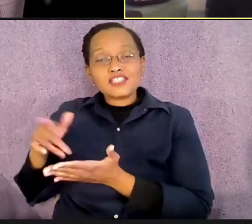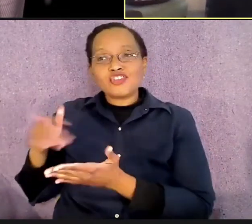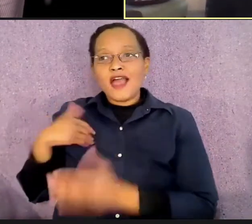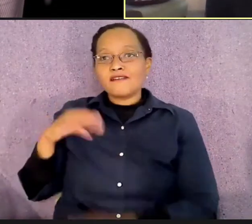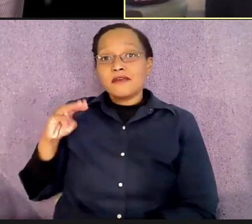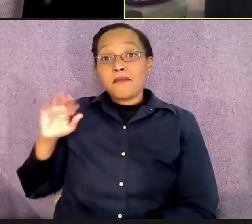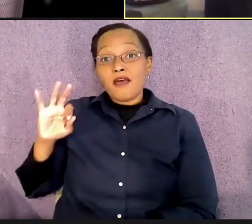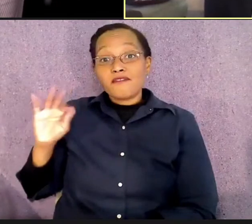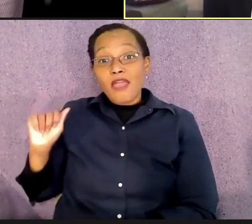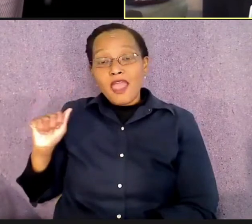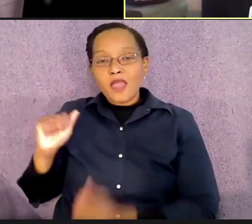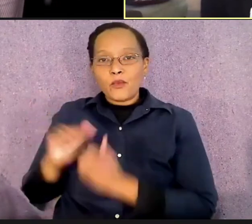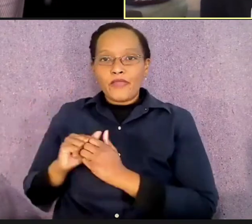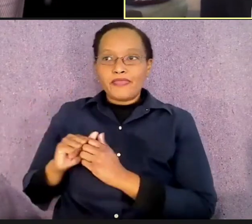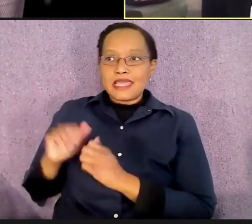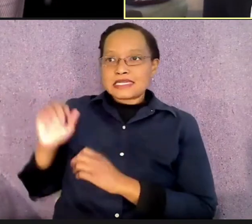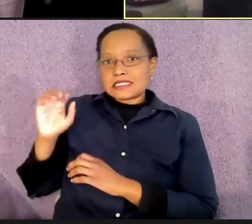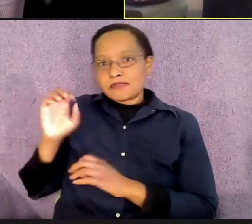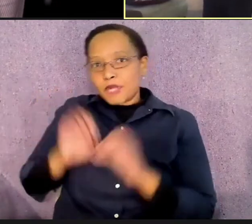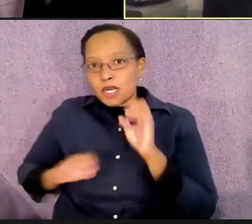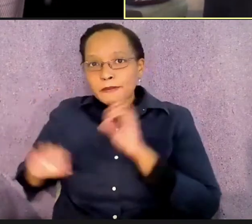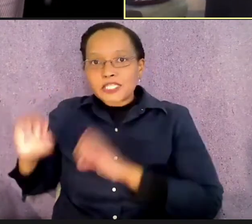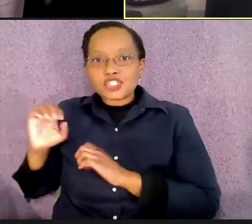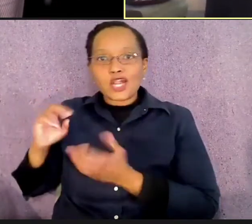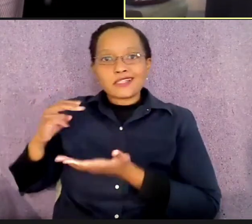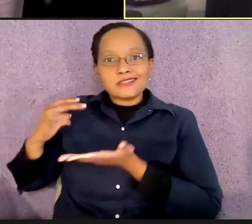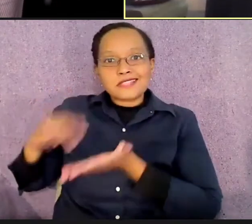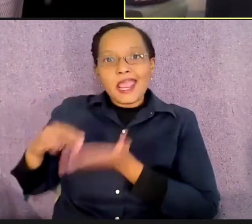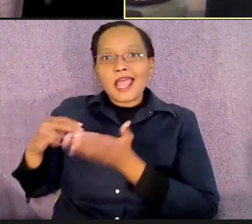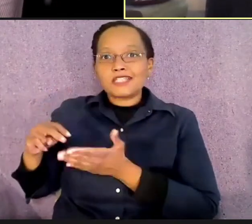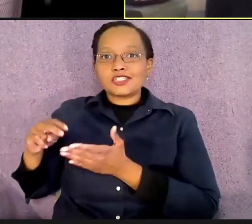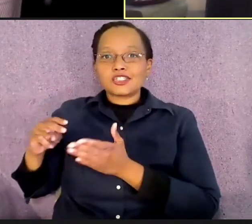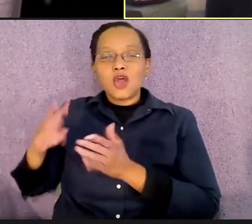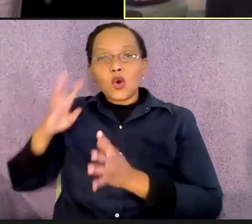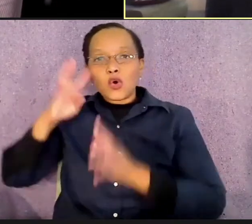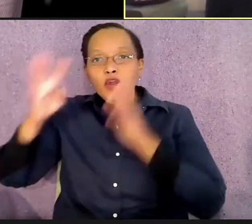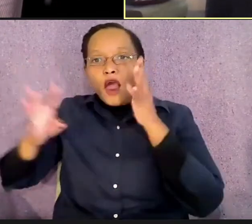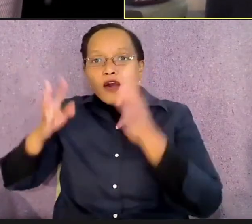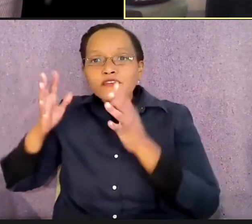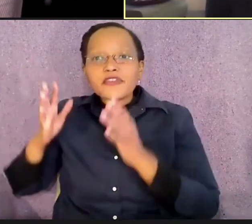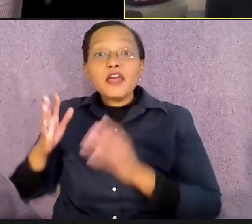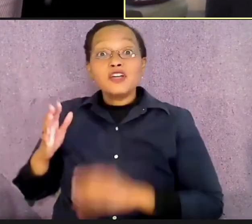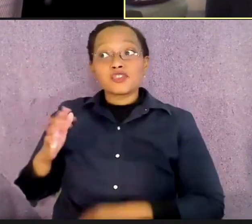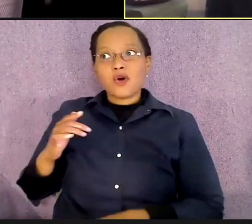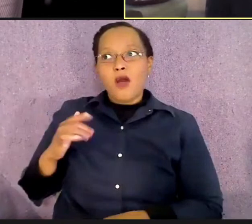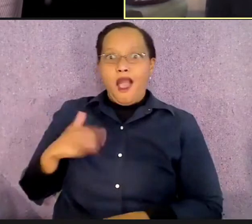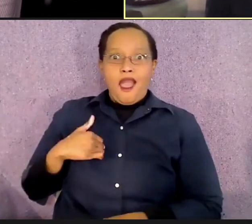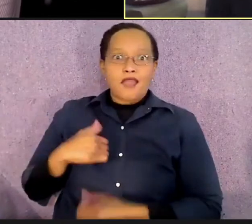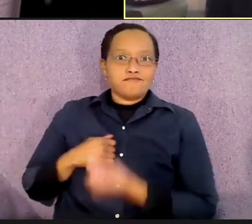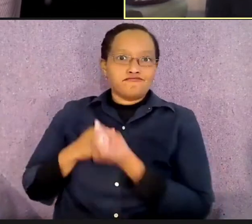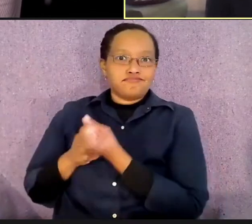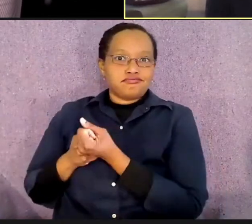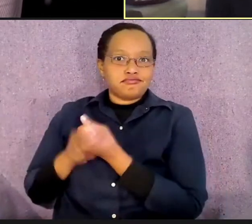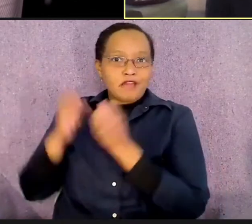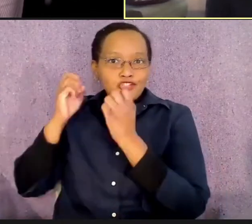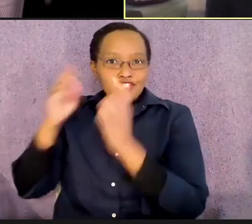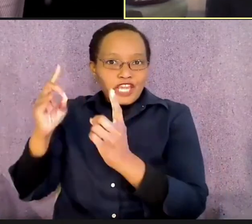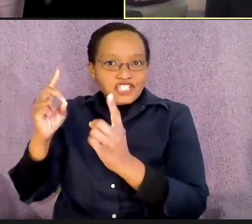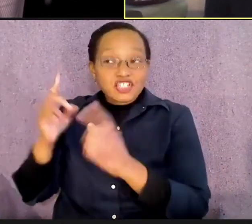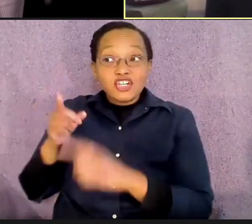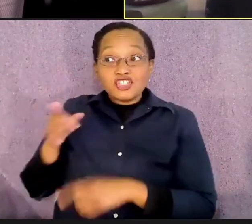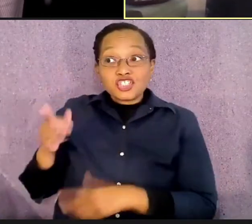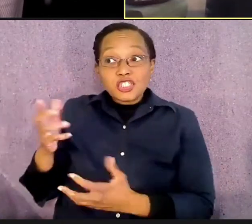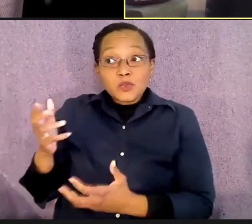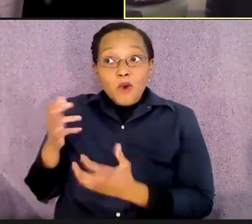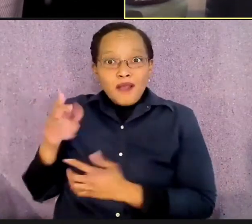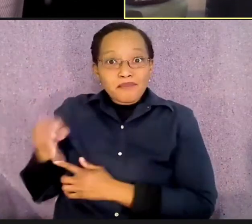choreography. So I'm pro education, but I also was like, she knew I want a PhD in dance because of what that means for my career. So